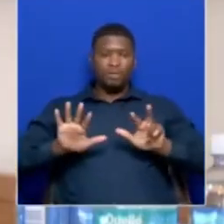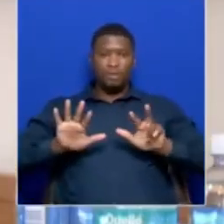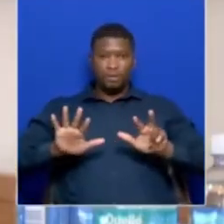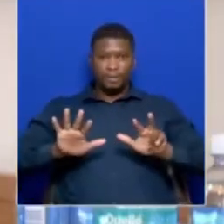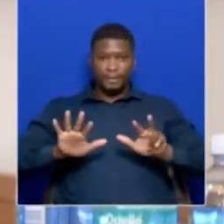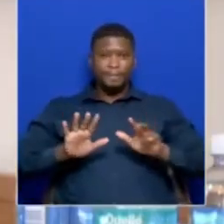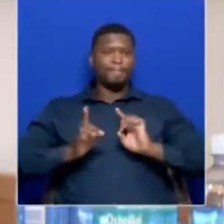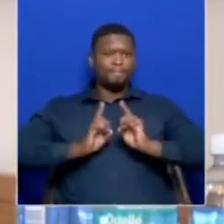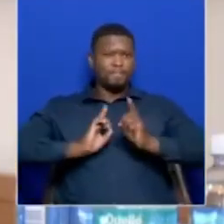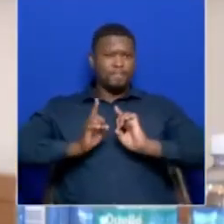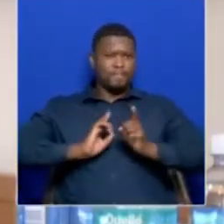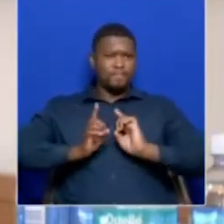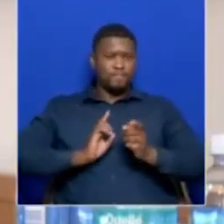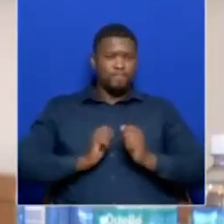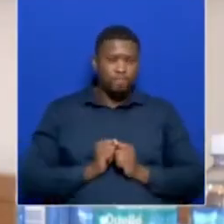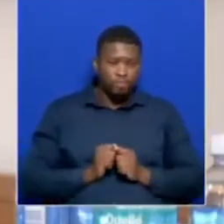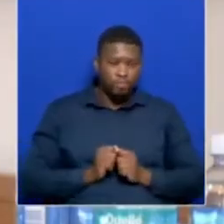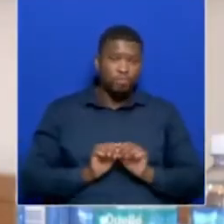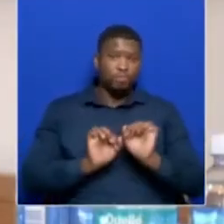dealt with